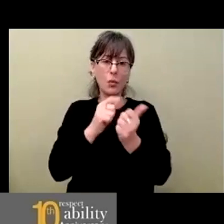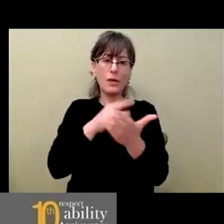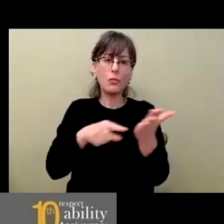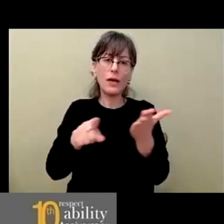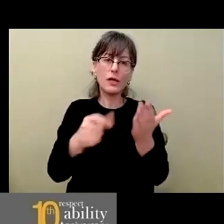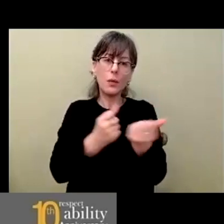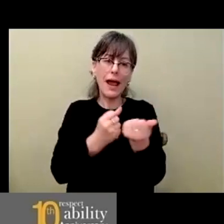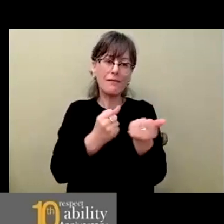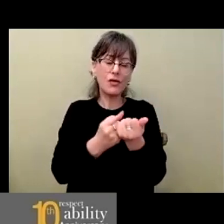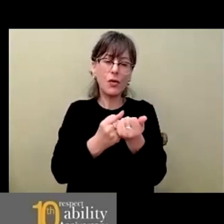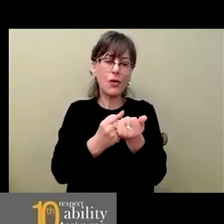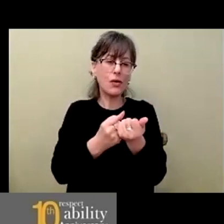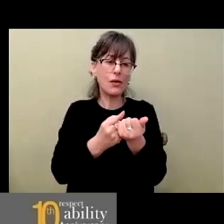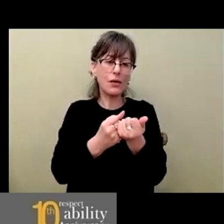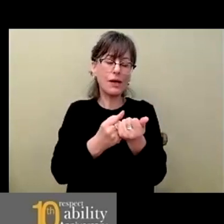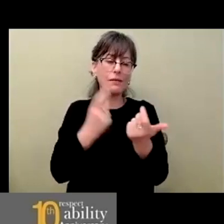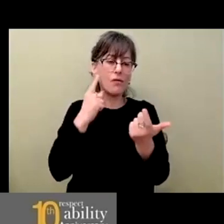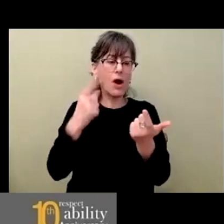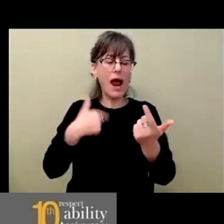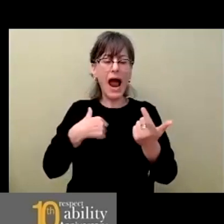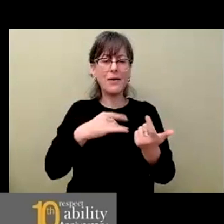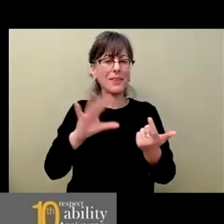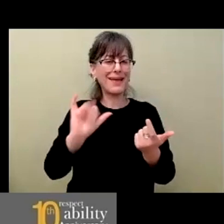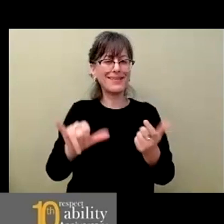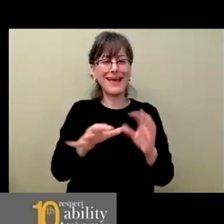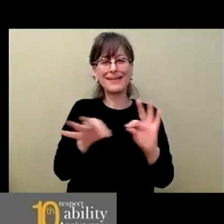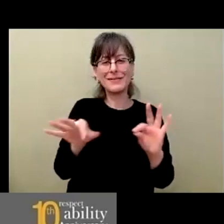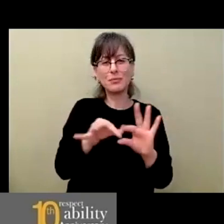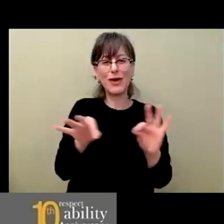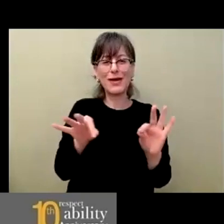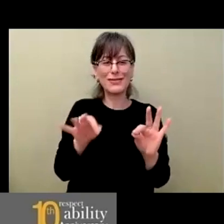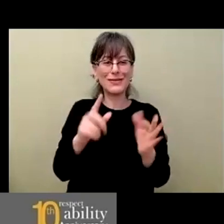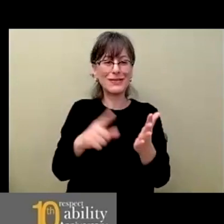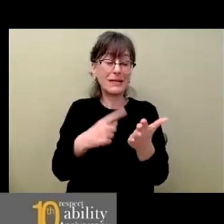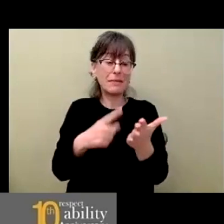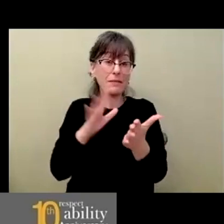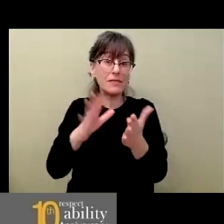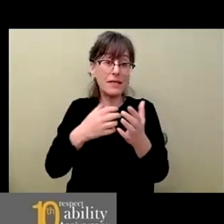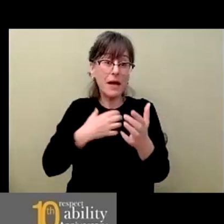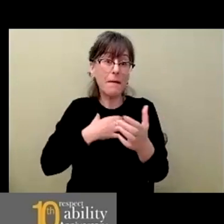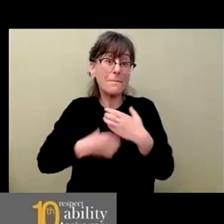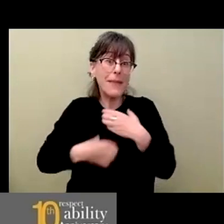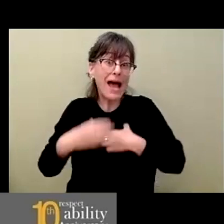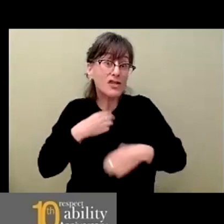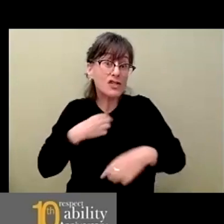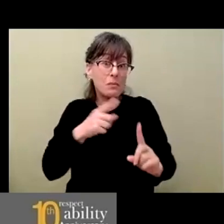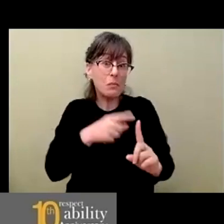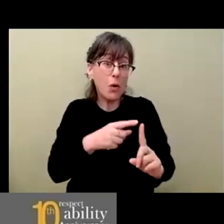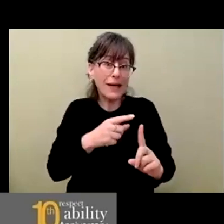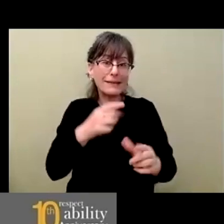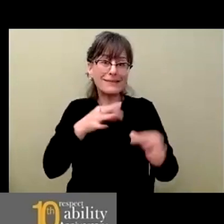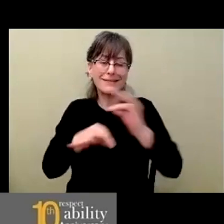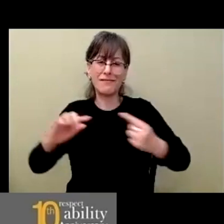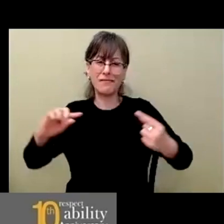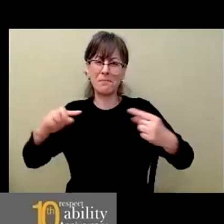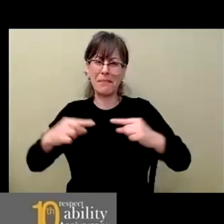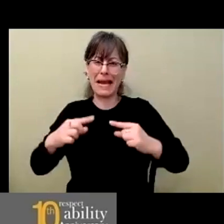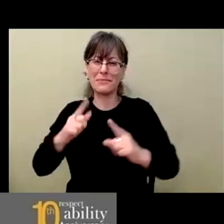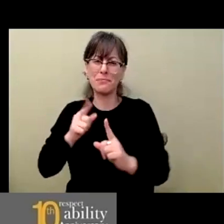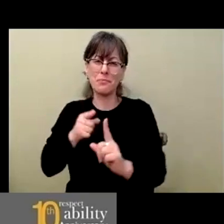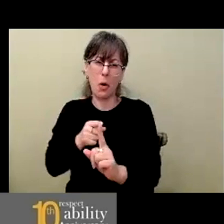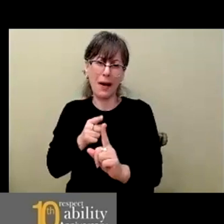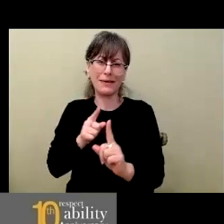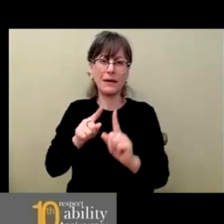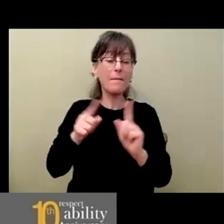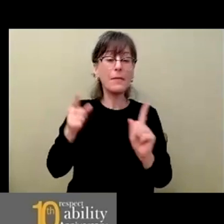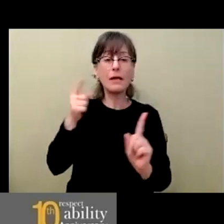don't actually like that expression. I think sometimes it can be their passion point, not their pain point. But the fact is